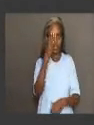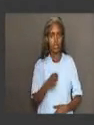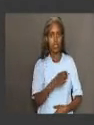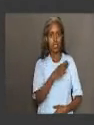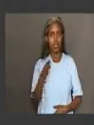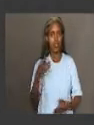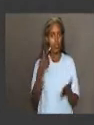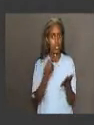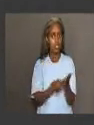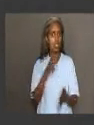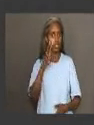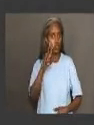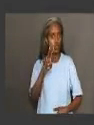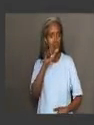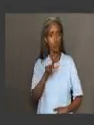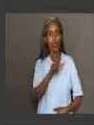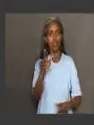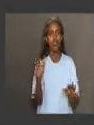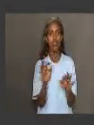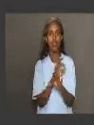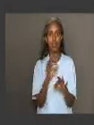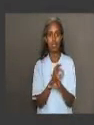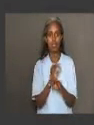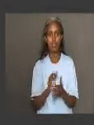of these two quadratic functions.